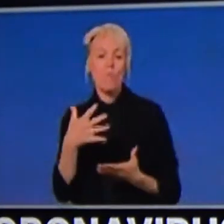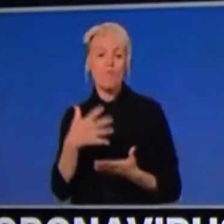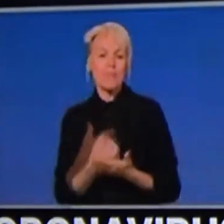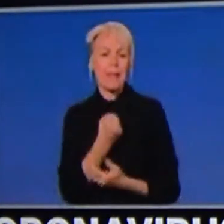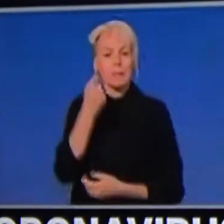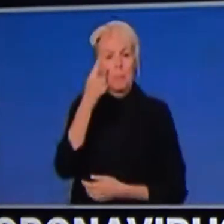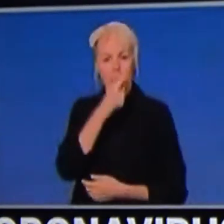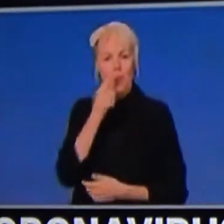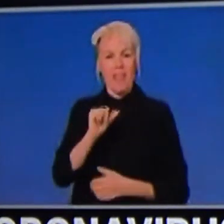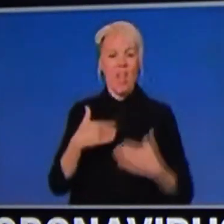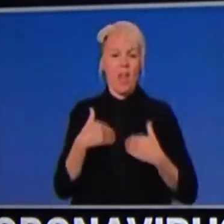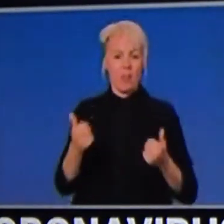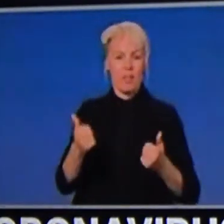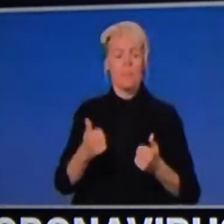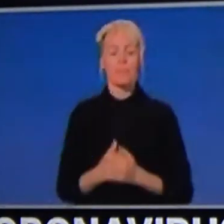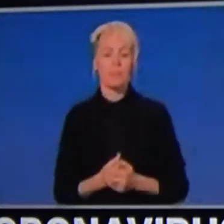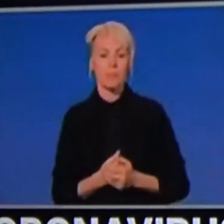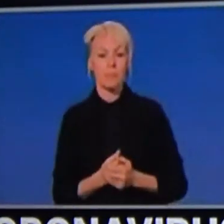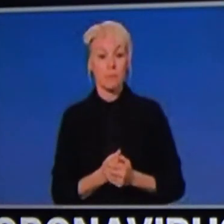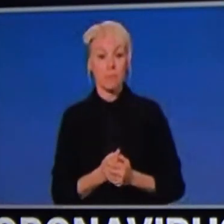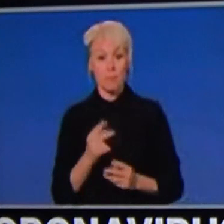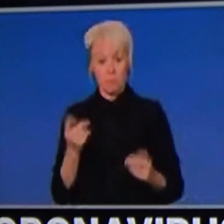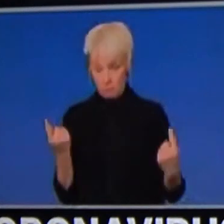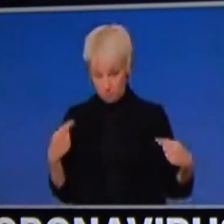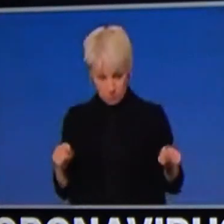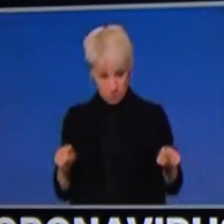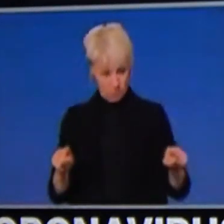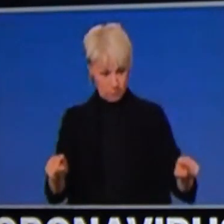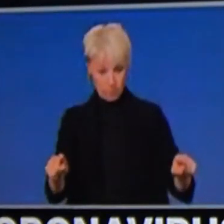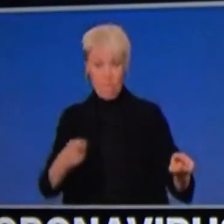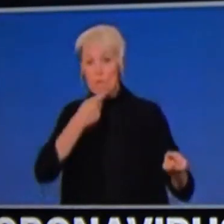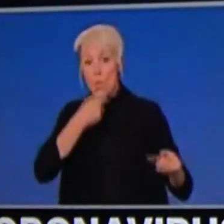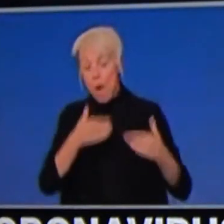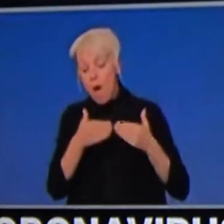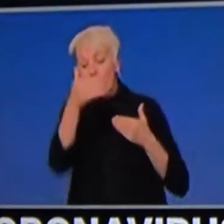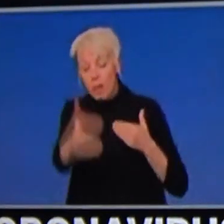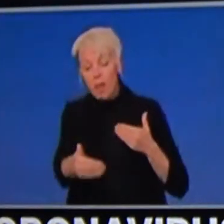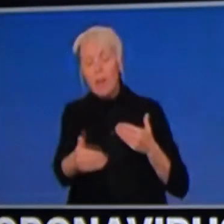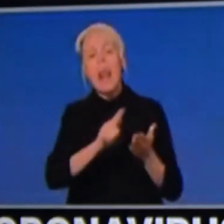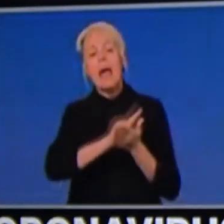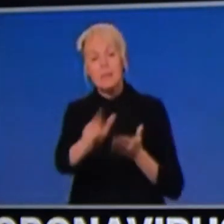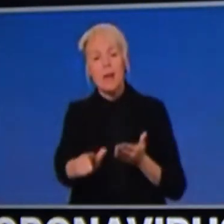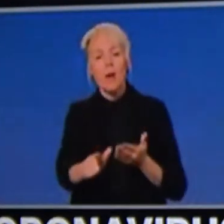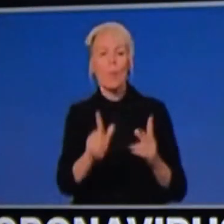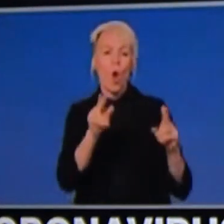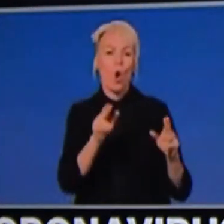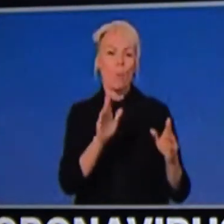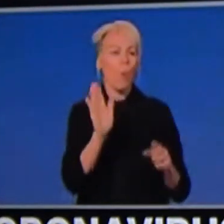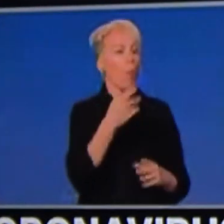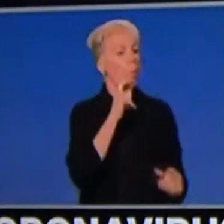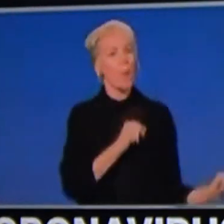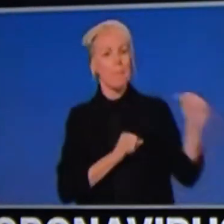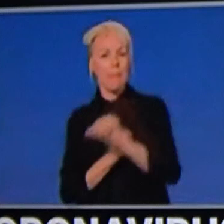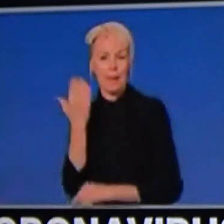will be used for a time, but ultimately, at some point, we'd obviously like to get back to that other arrangement. Now, that's certainly